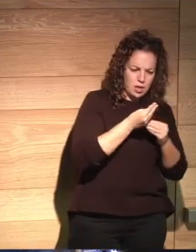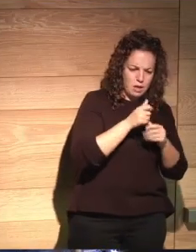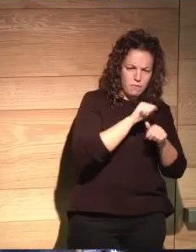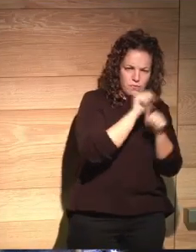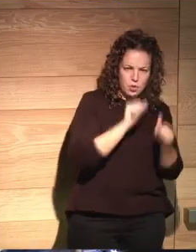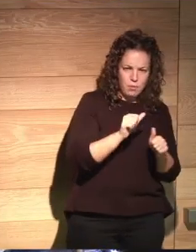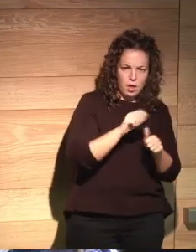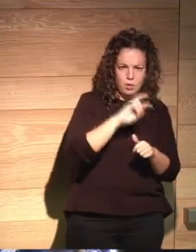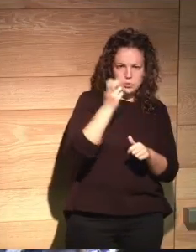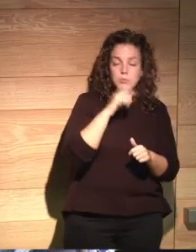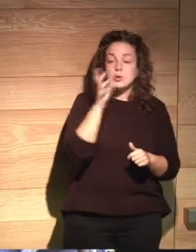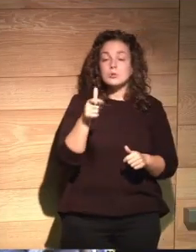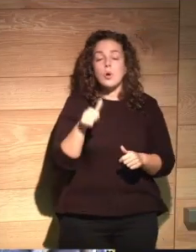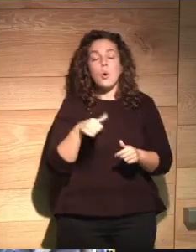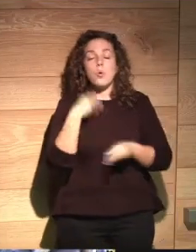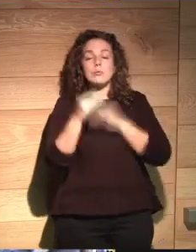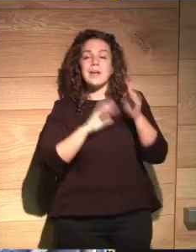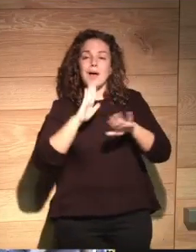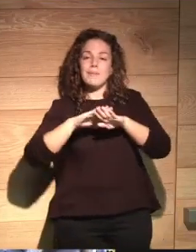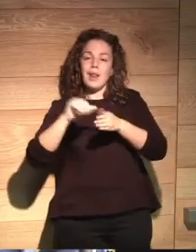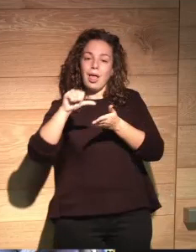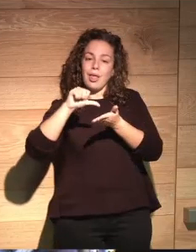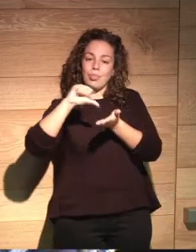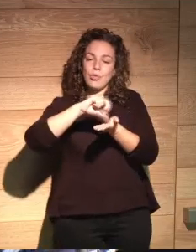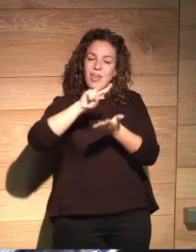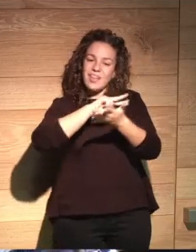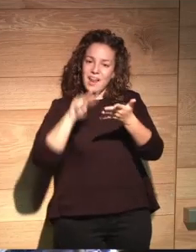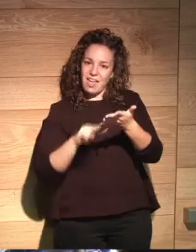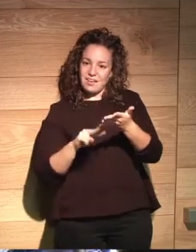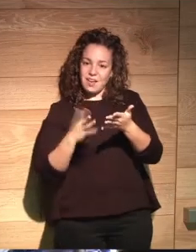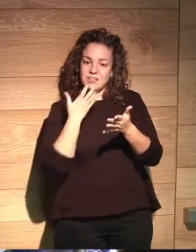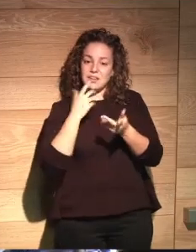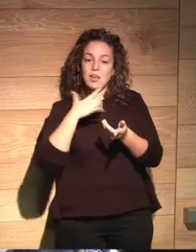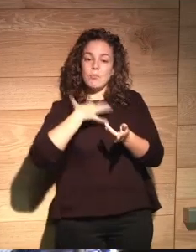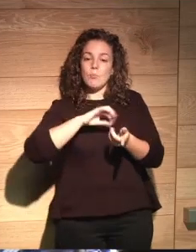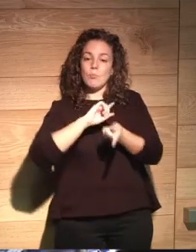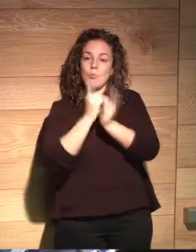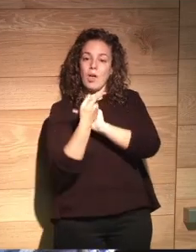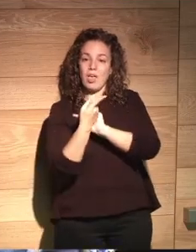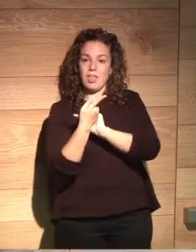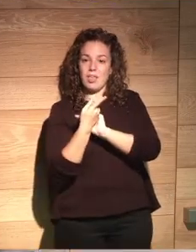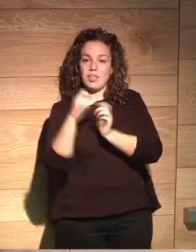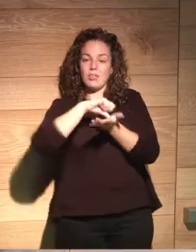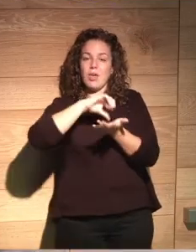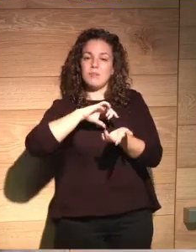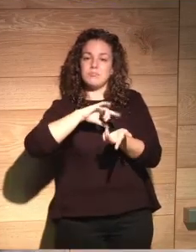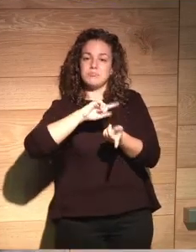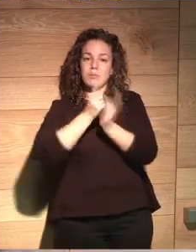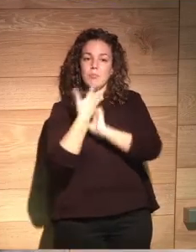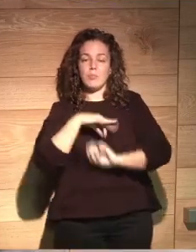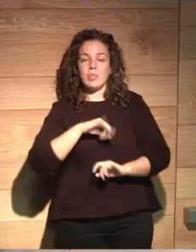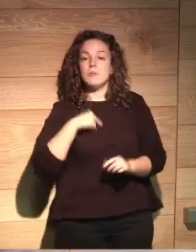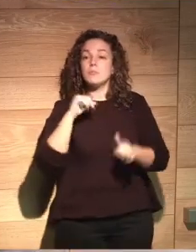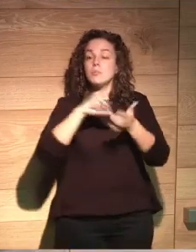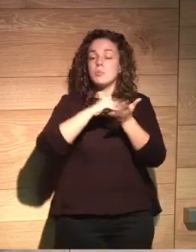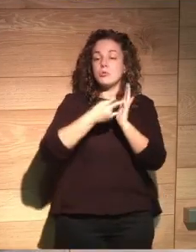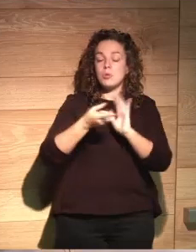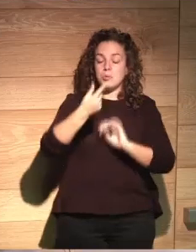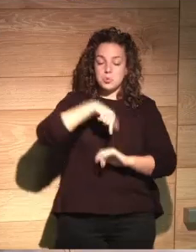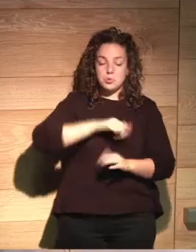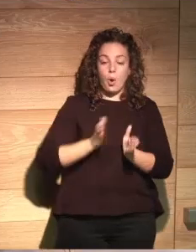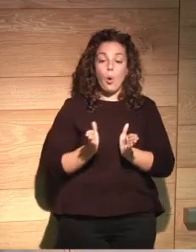in a more negative way, not in such a positive way. But we use that to read technology and